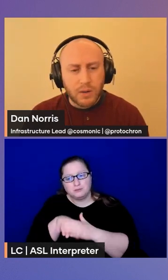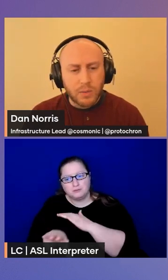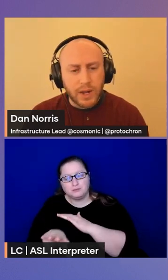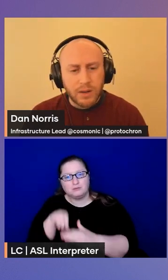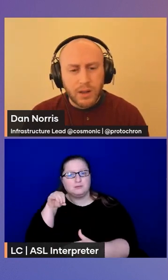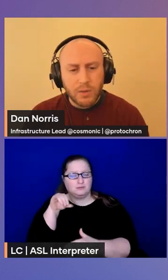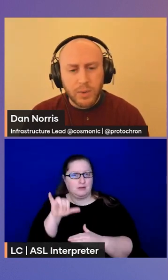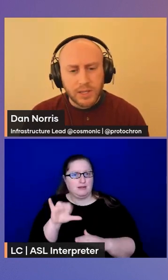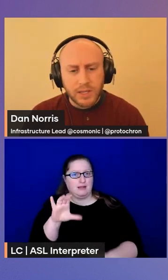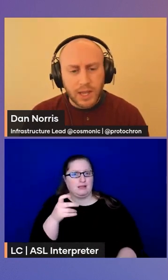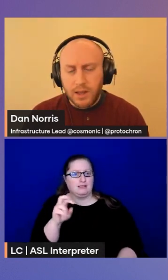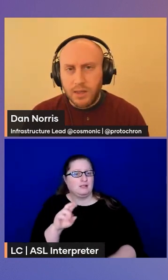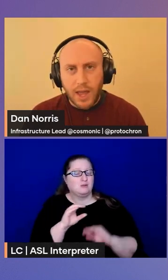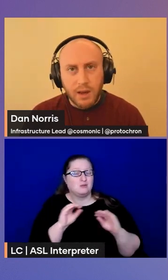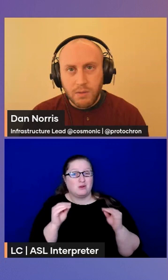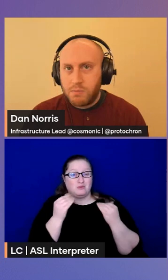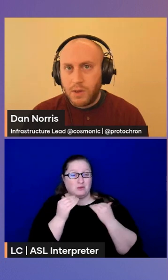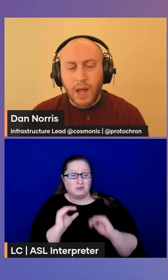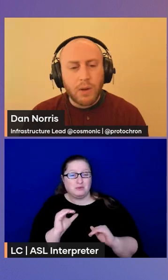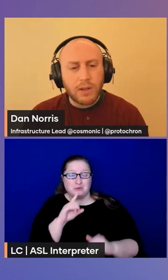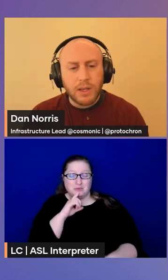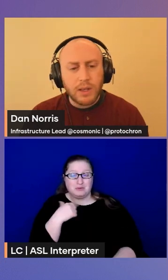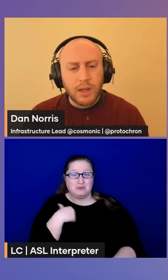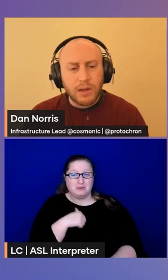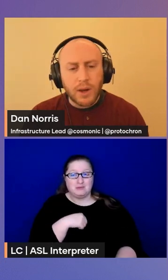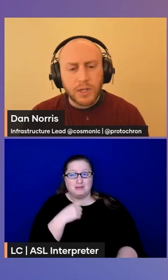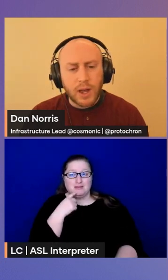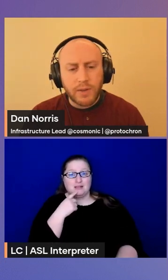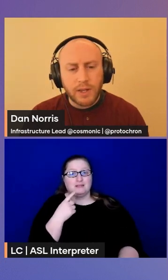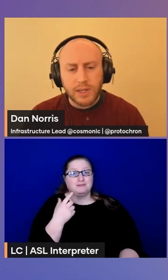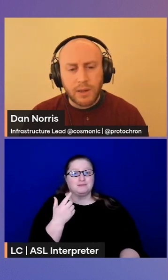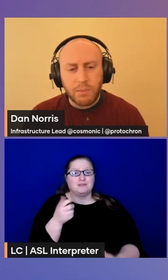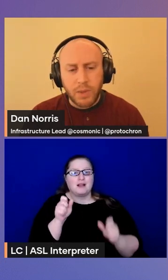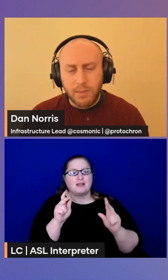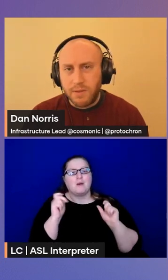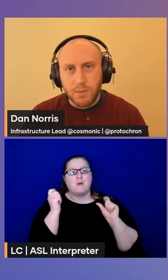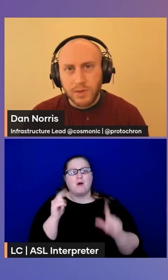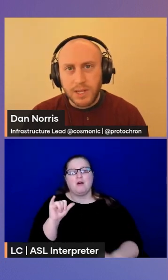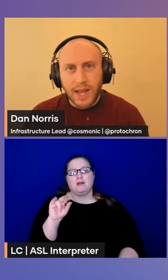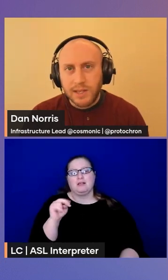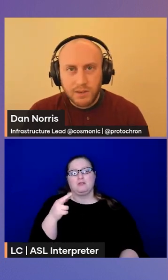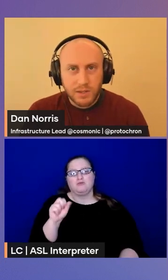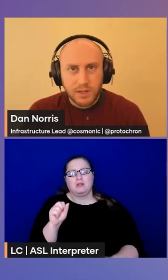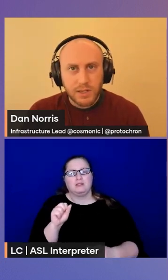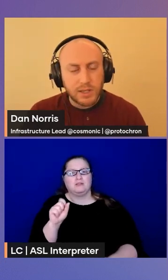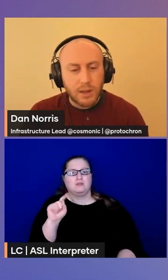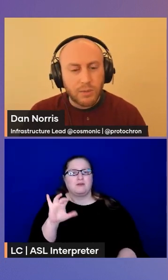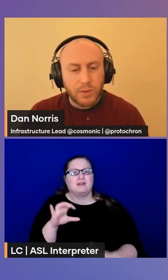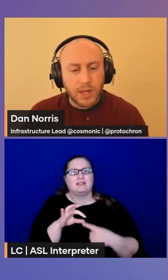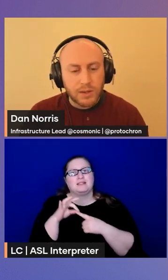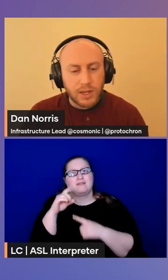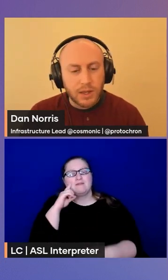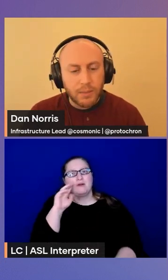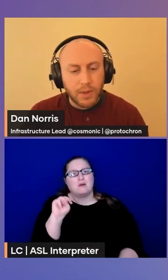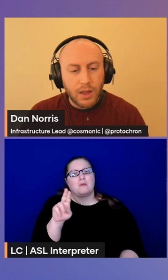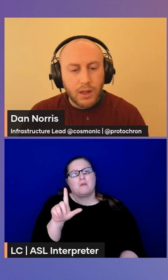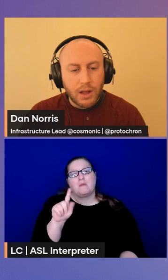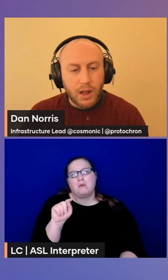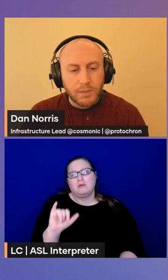at all, right? We're basically saying that allow all ingress traffic except maybe for multicast, just as an example of what that looks